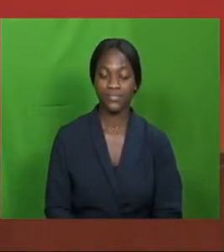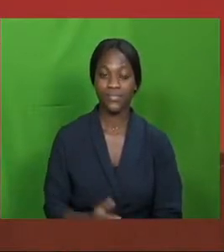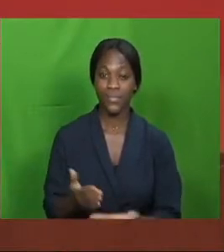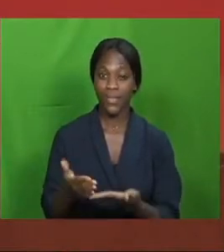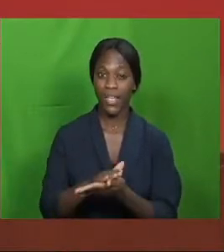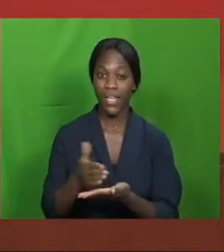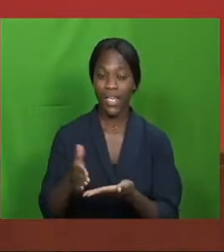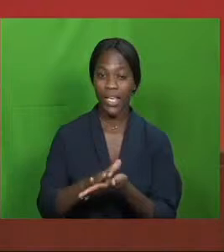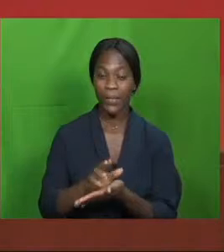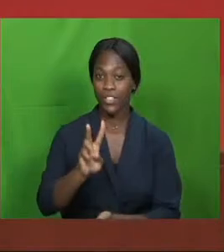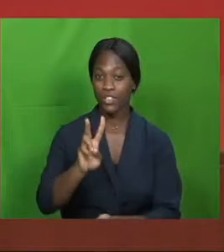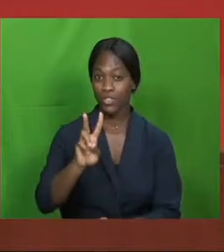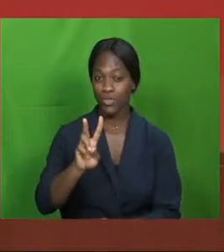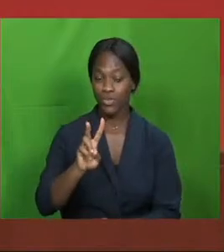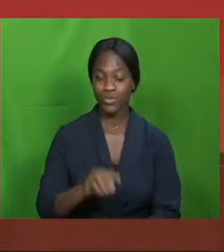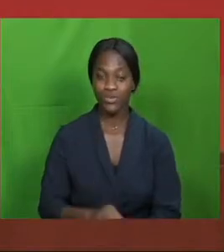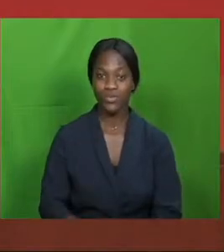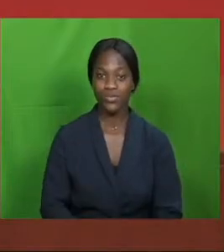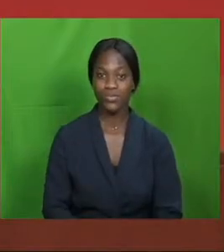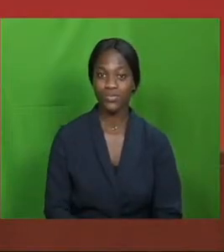Page 2.